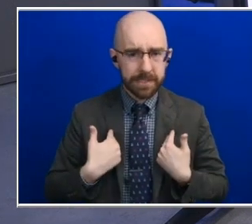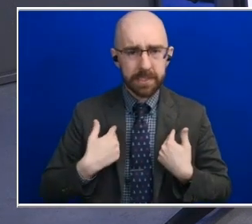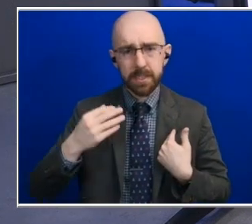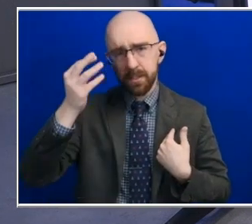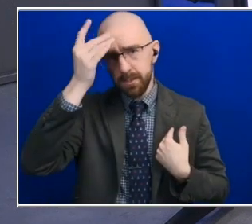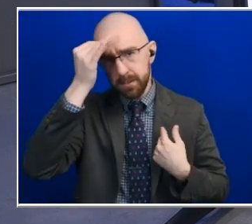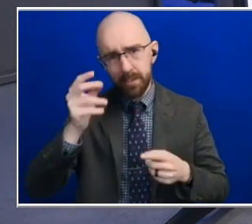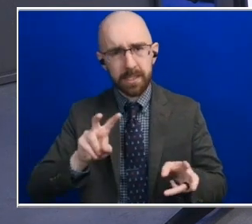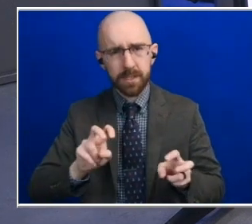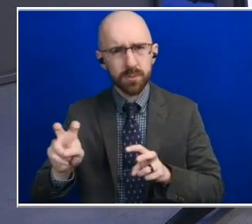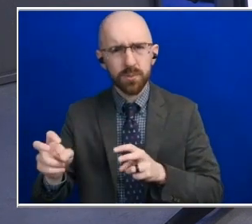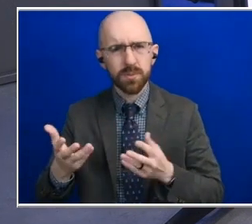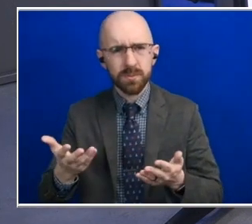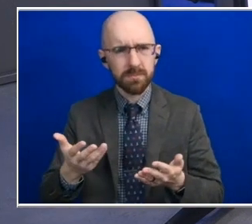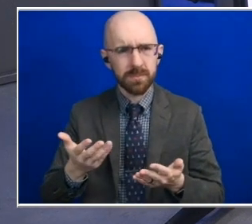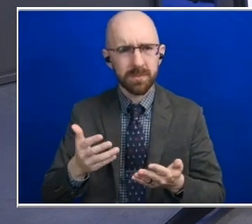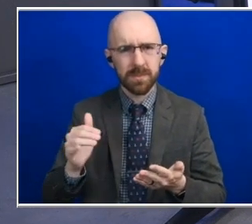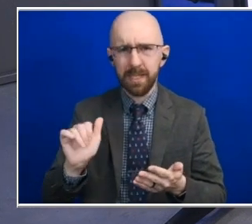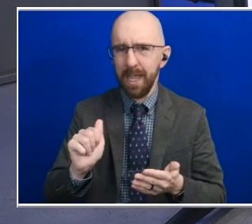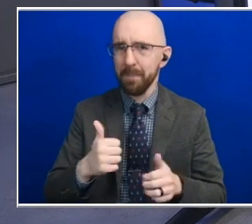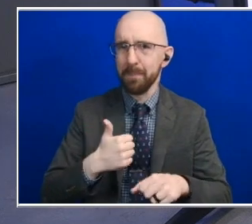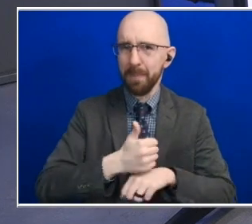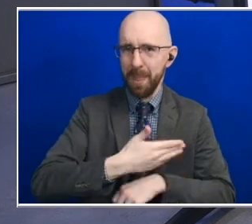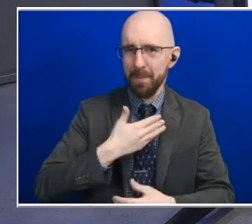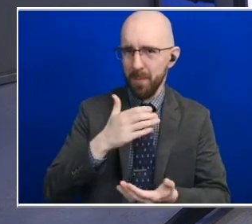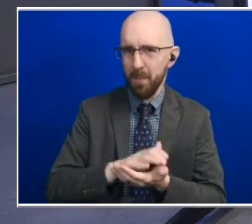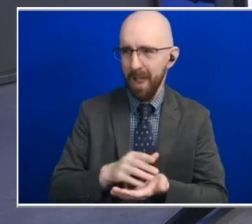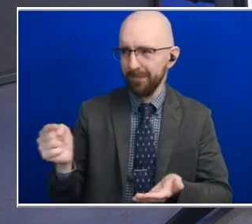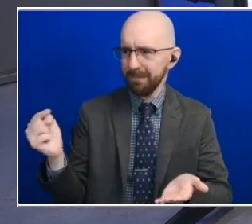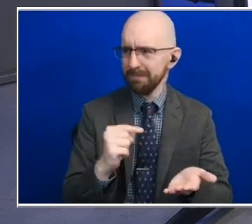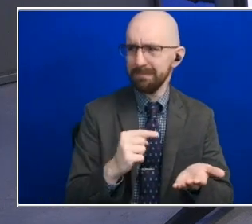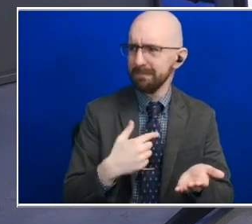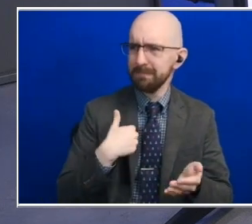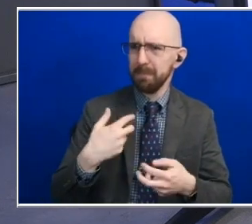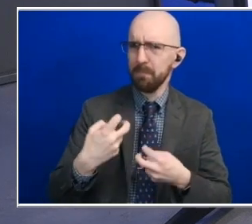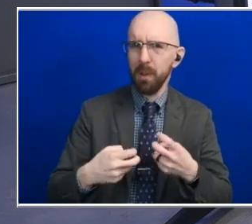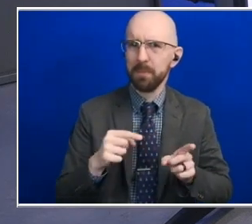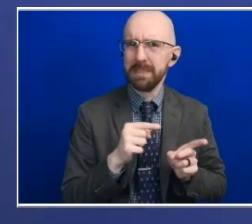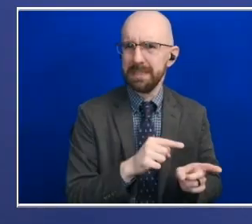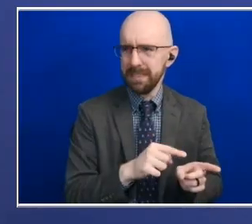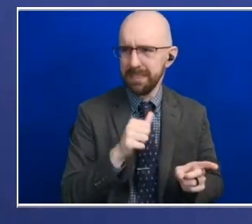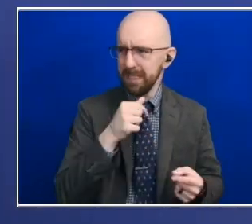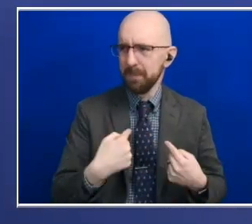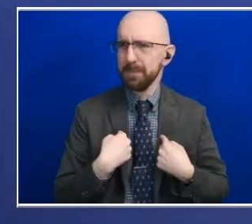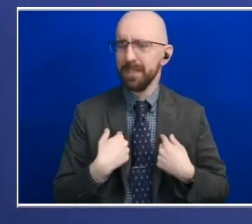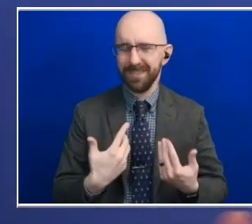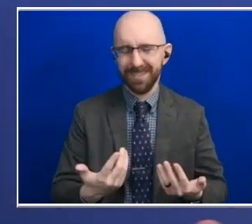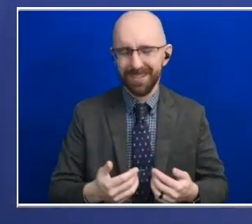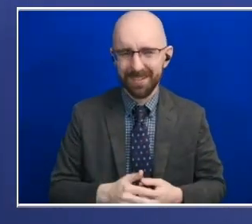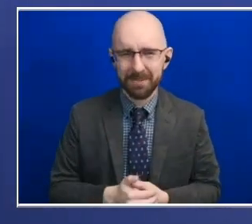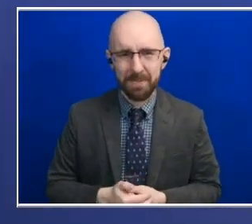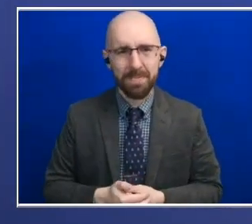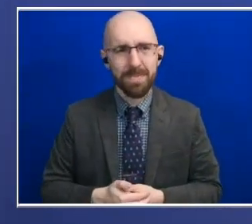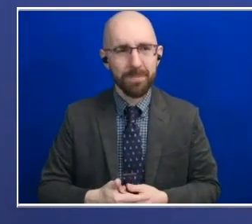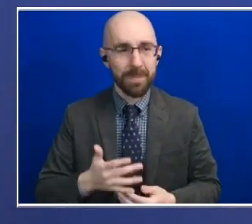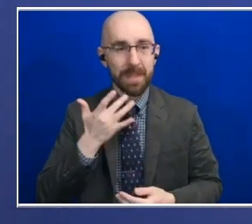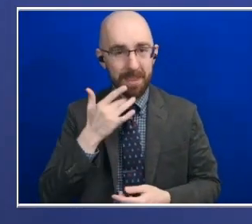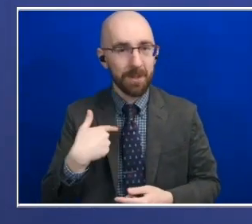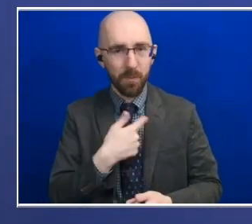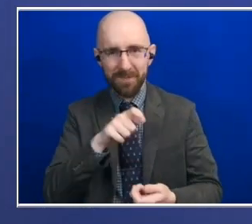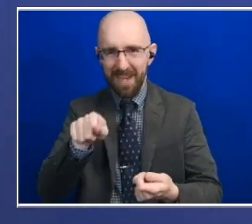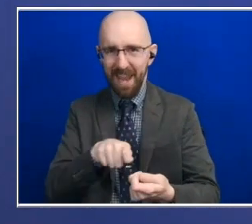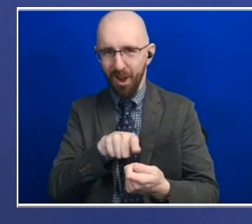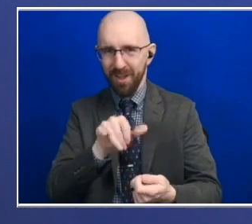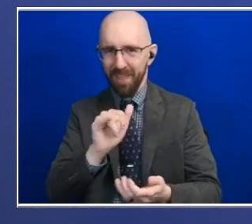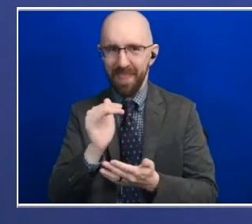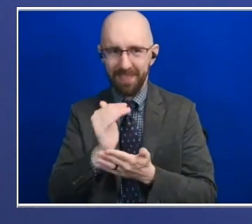The things I could blame, I tell my wife it's from my COVID stuff. Yeah, maybe. Well, thank goodness we have narrowed down that list from 200